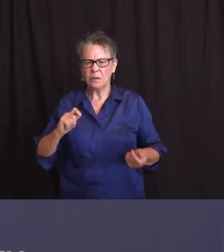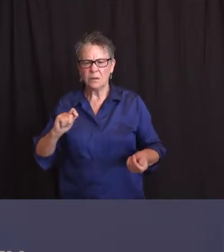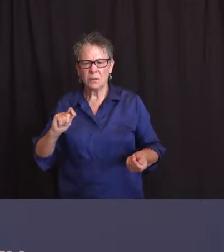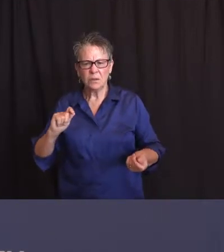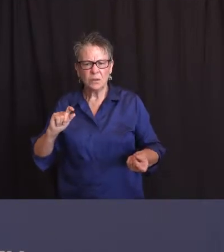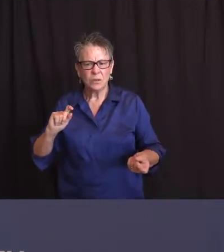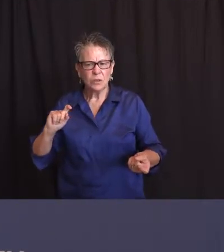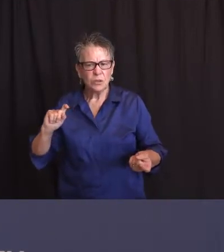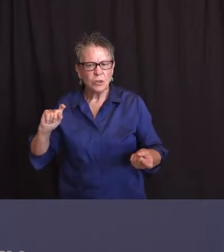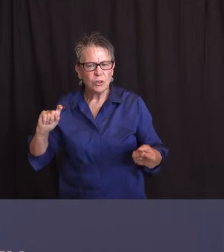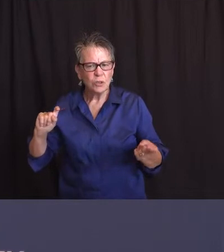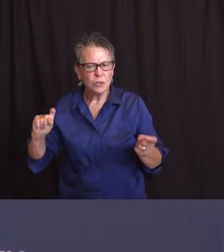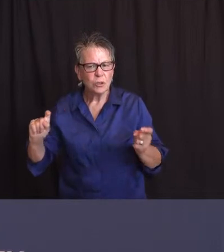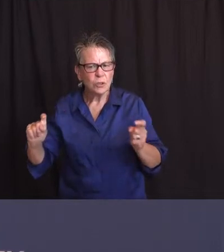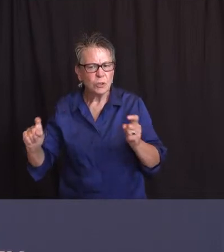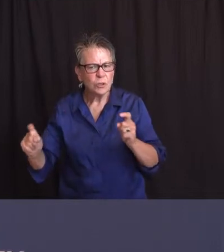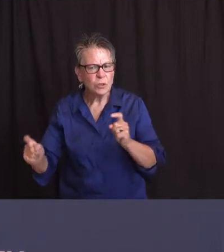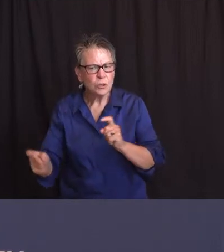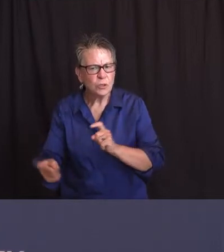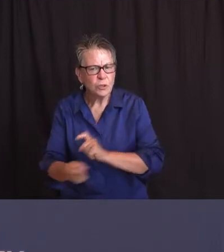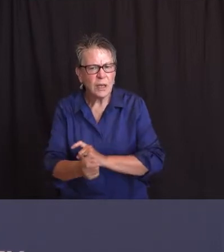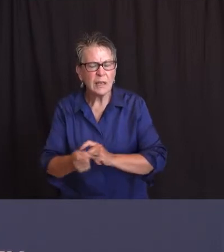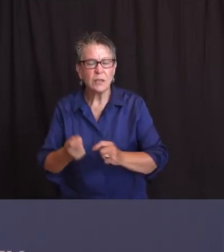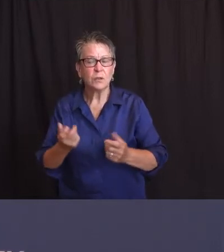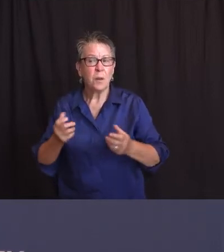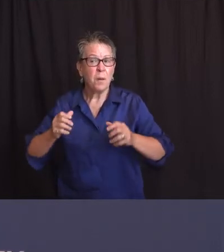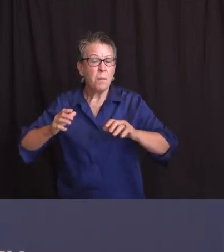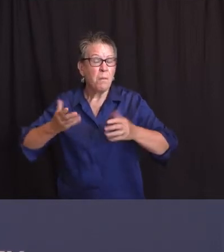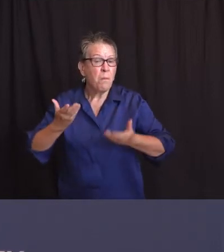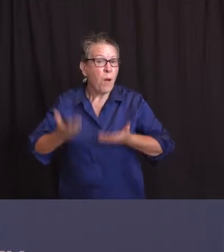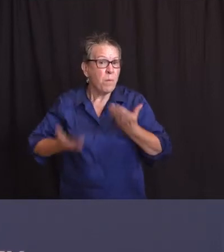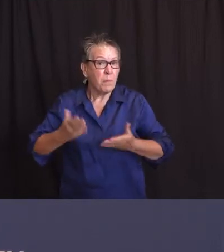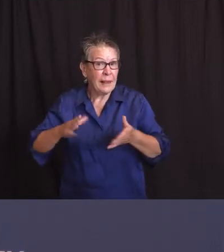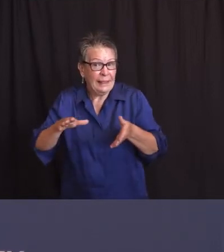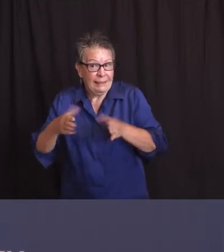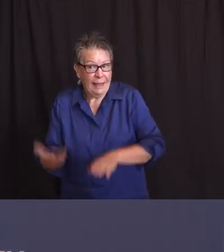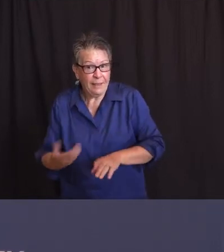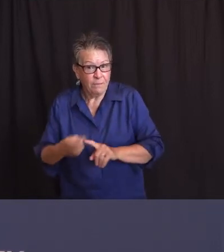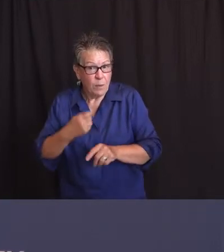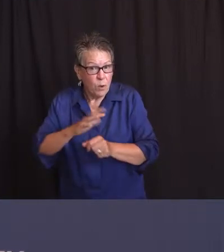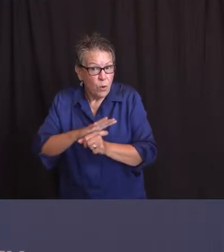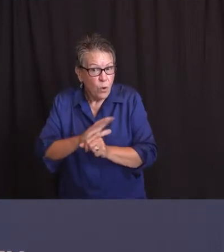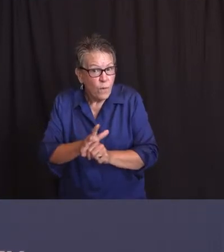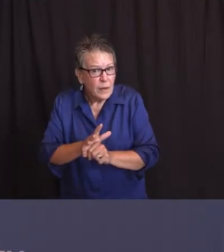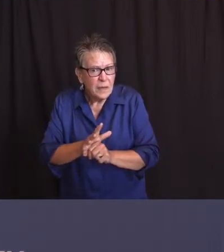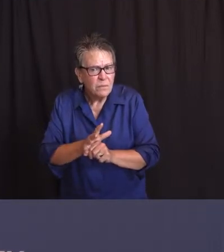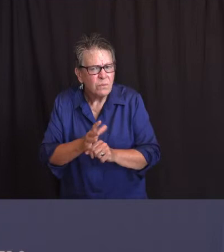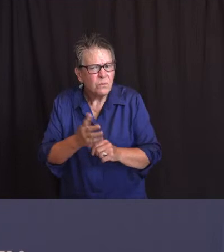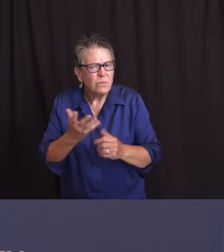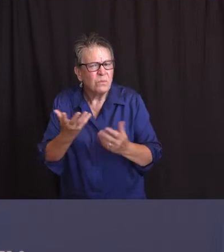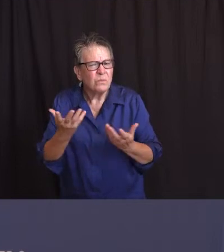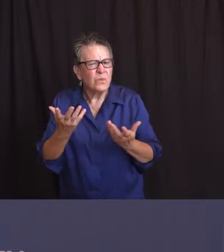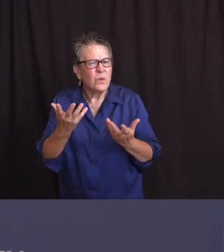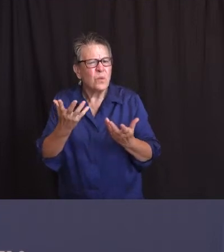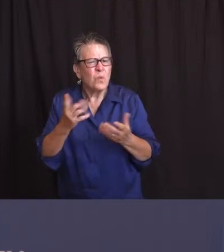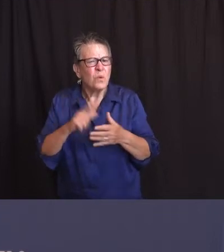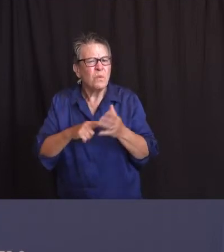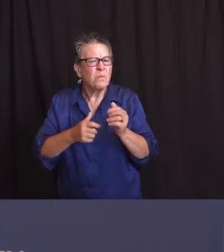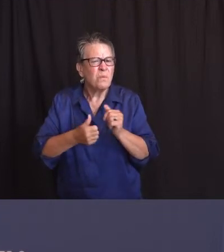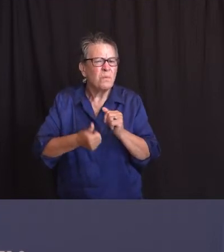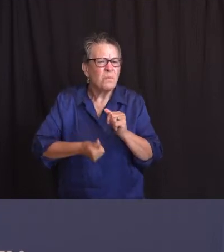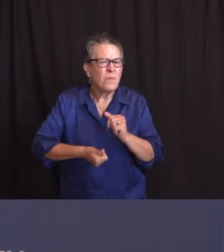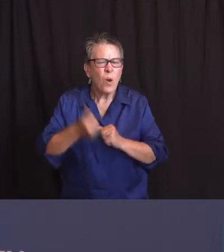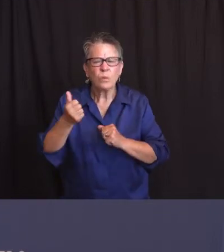Mondays, because that's the day, at least for the time being, that we're gathering here, what is the most common